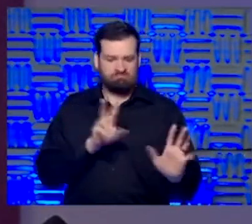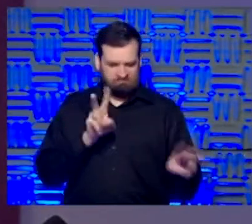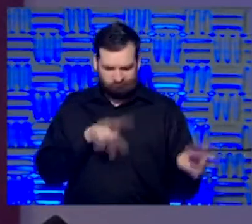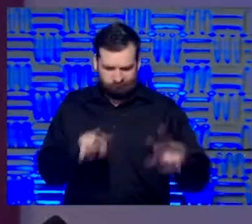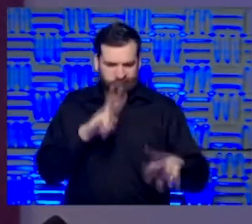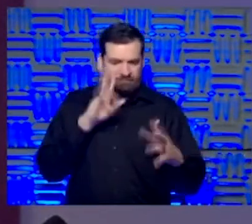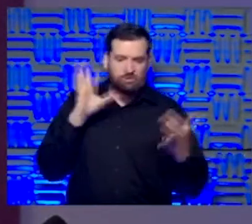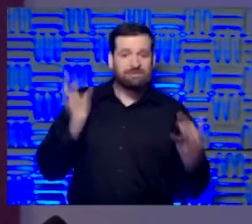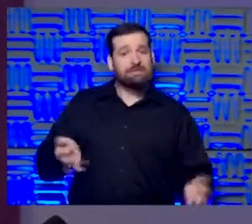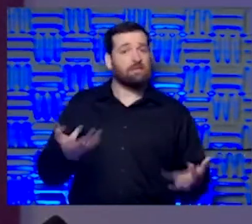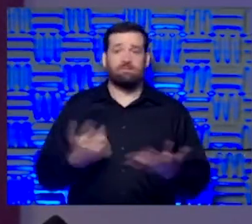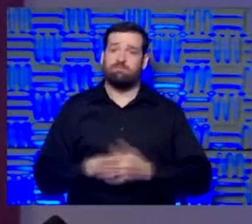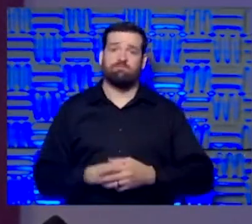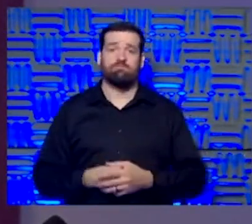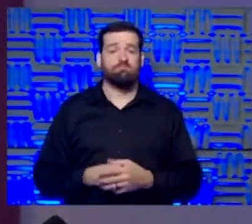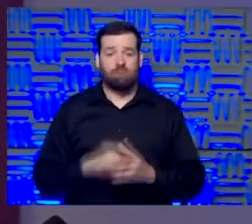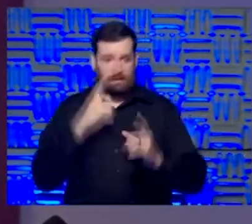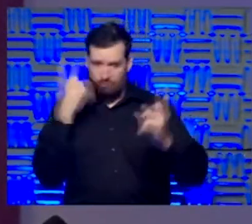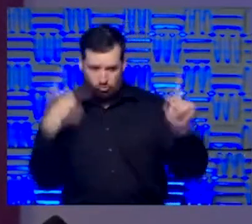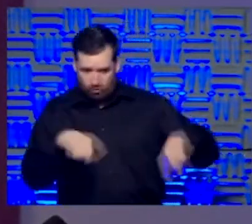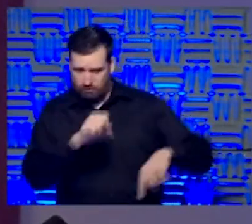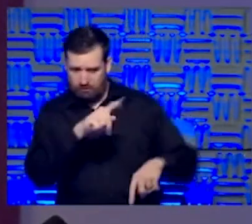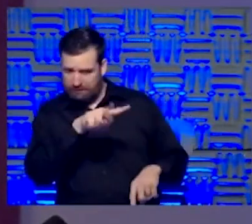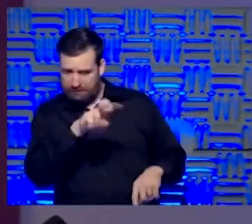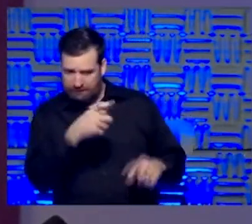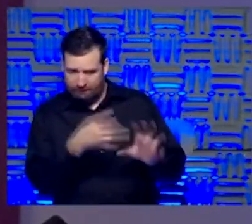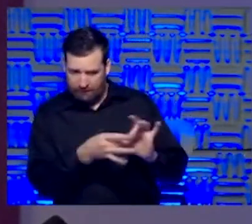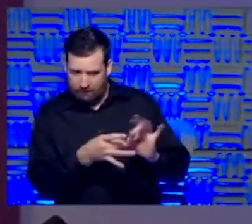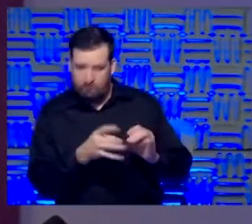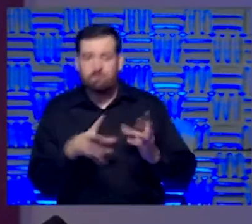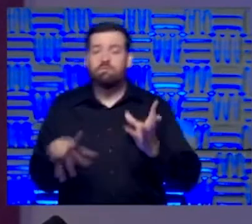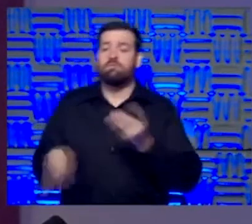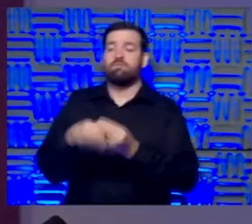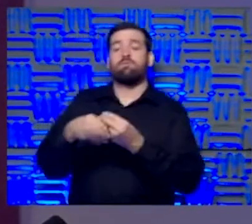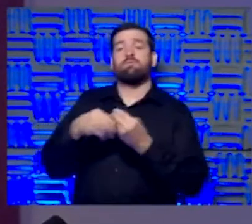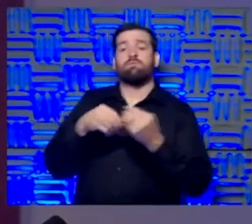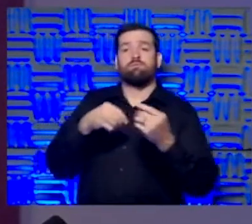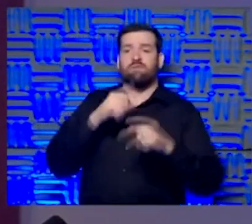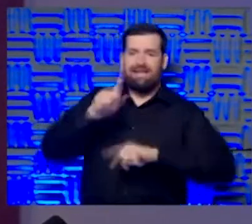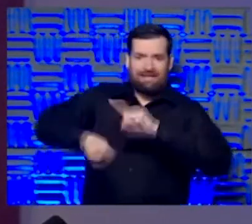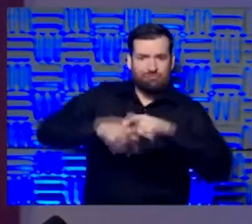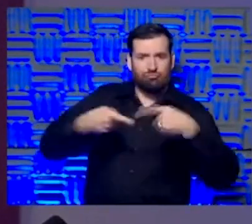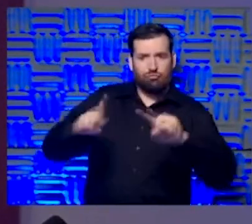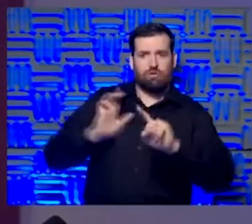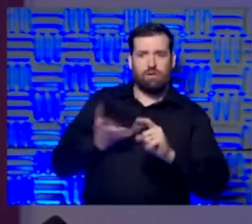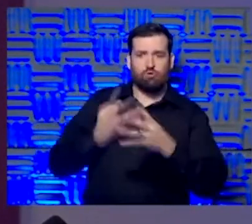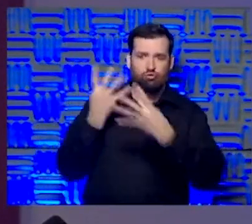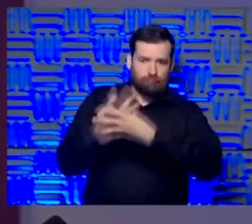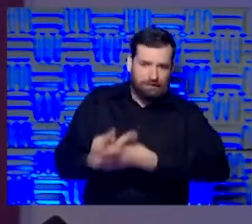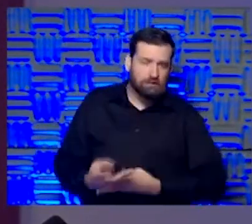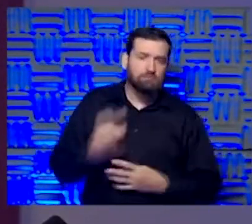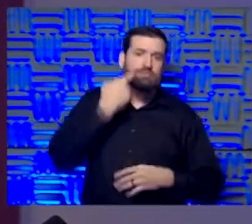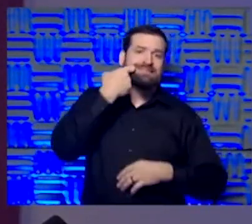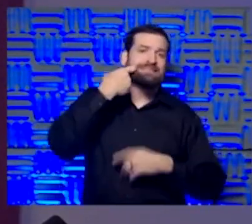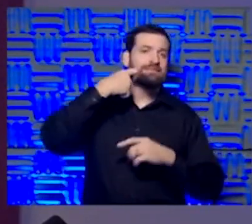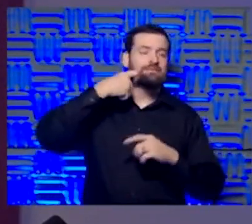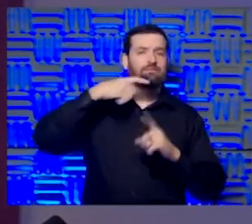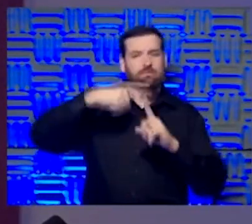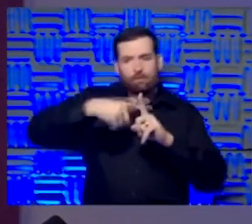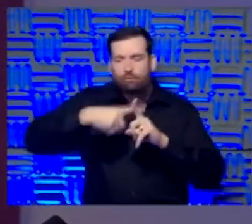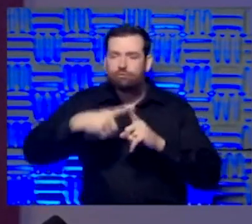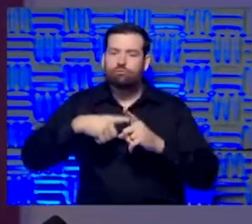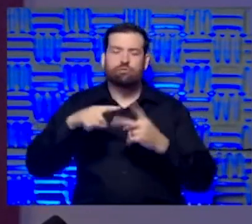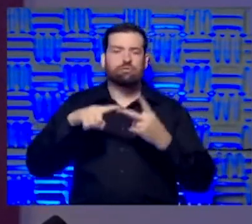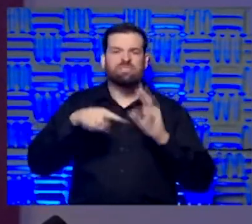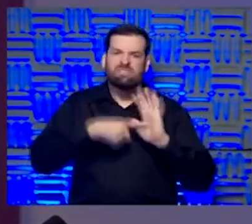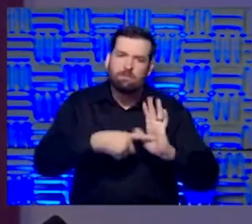absolutely agree with everything that Steve said. I think I would include asking the questions that we all ask in our screening, asking about recent temperatures, coughs,